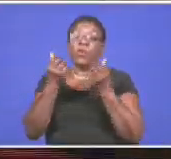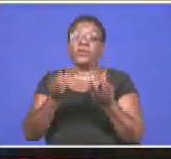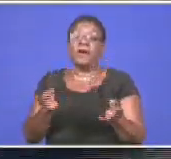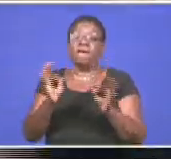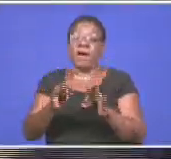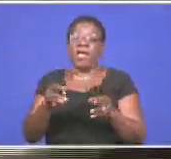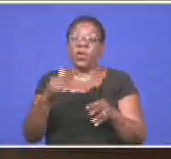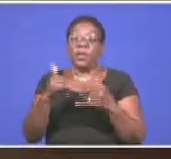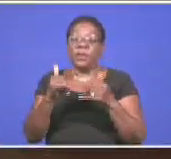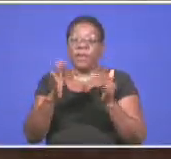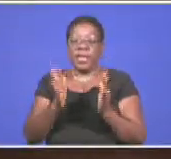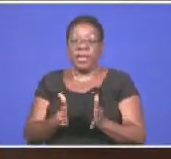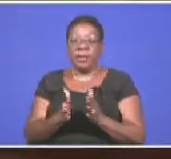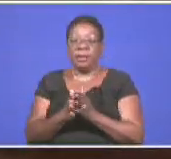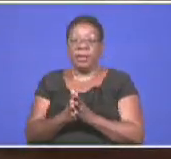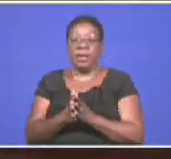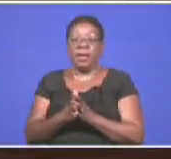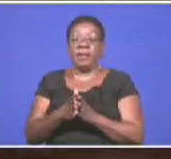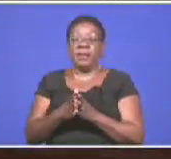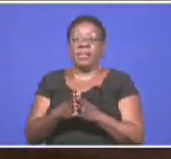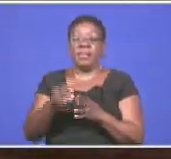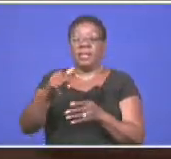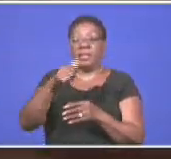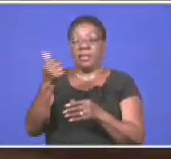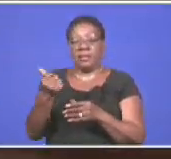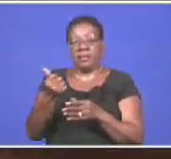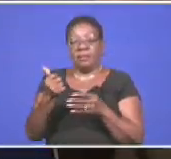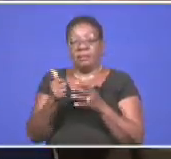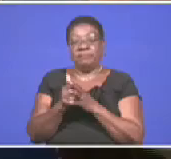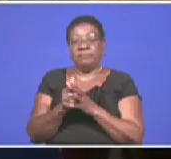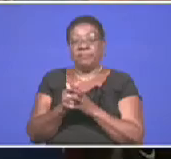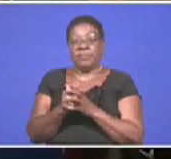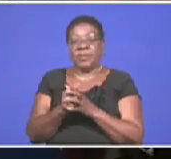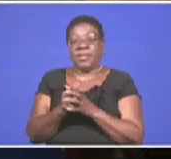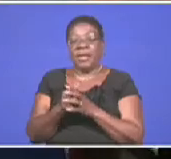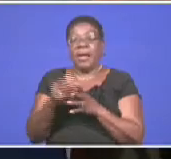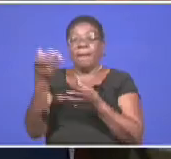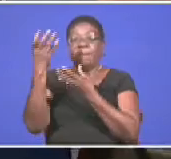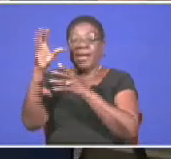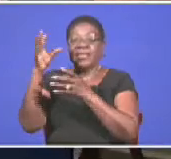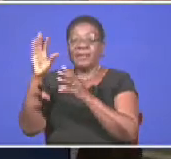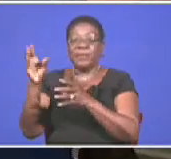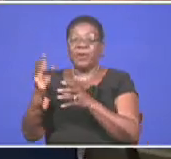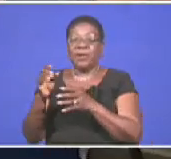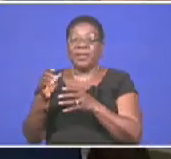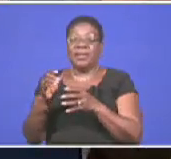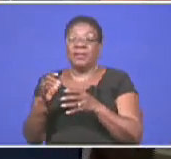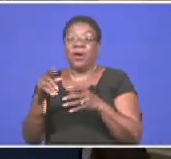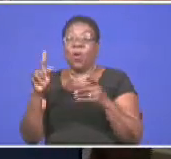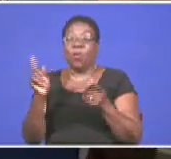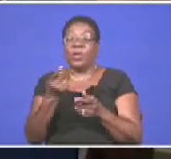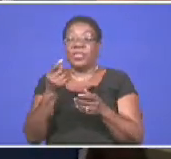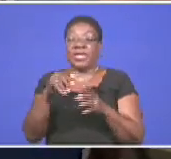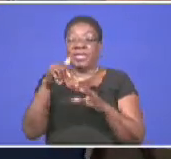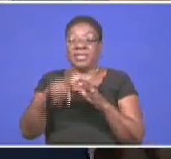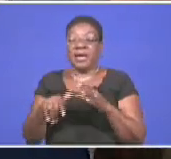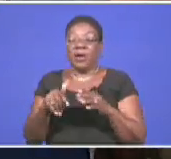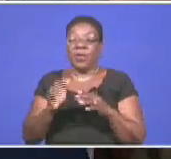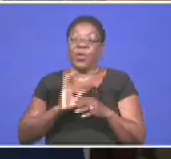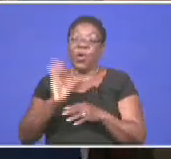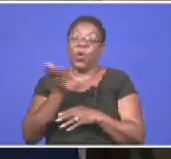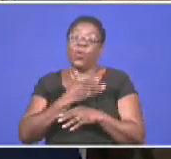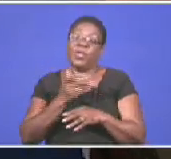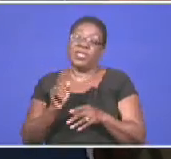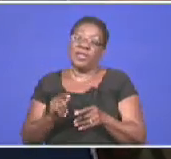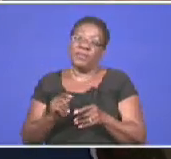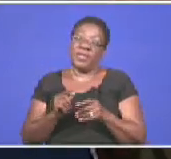game, and shooting guard Laverne and Bristow, who dominated the boards. Basketball is basically mental. Once we got that down, we were